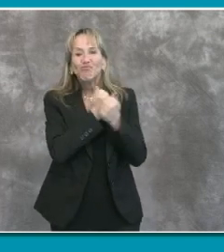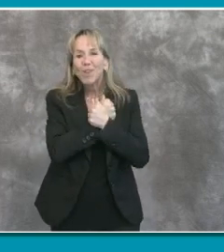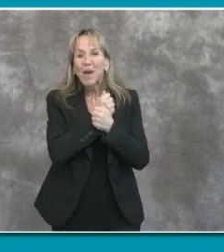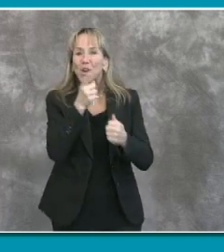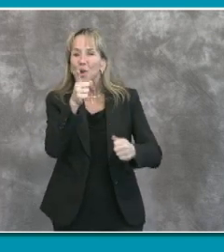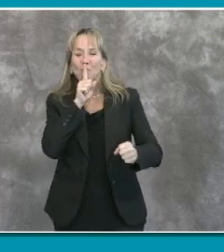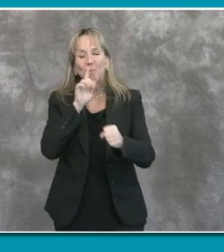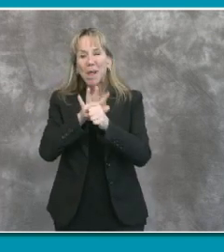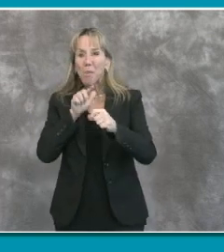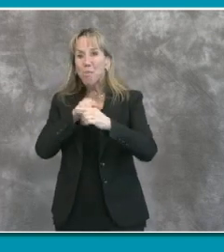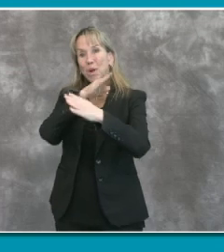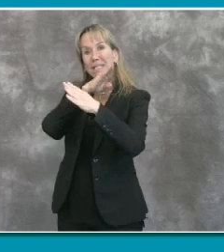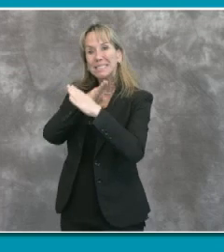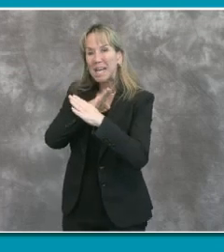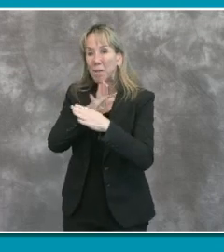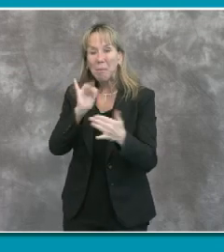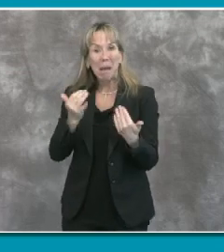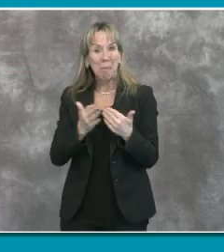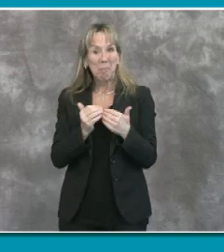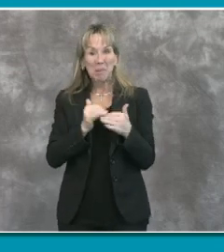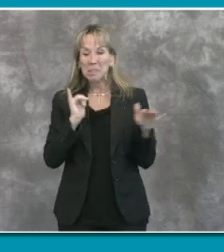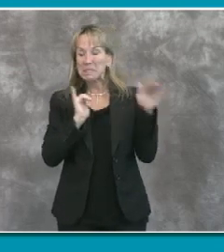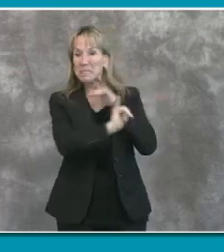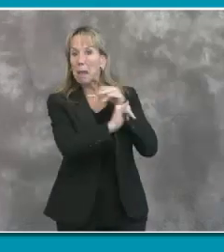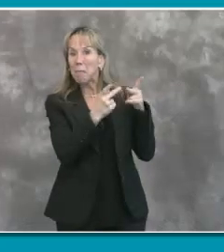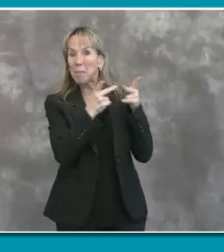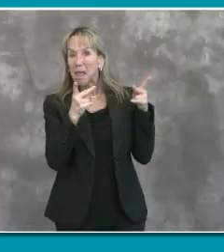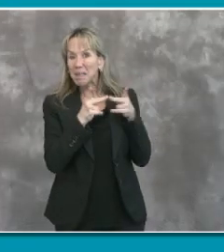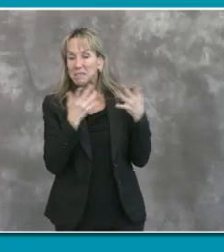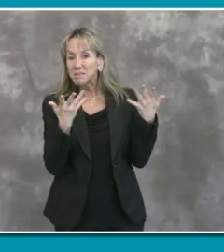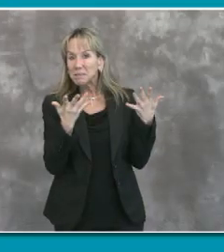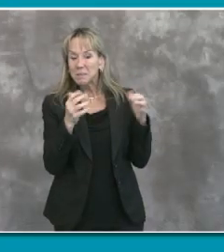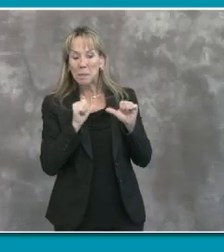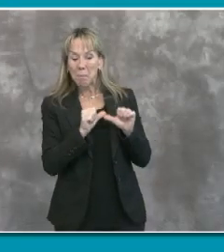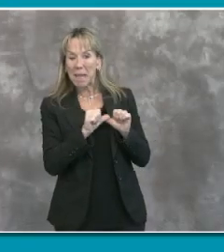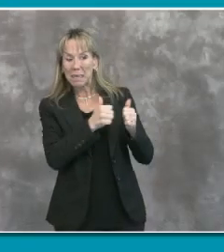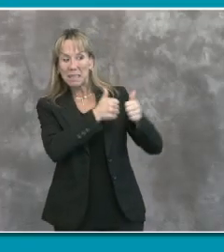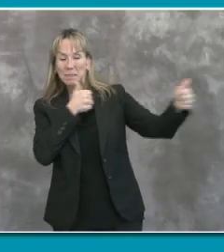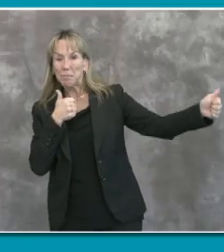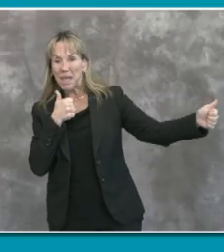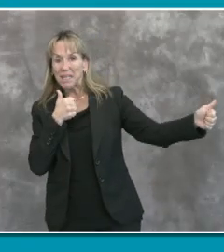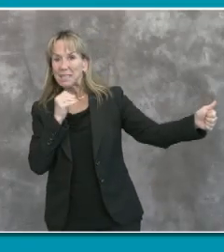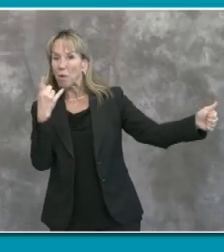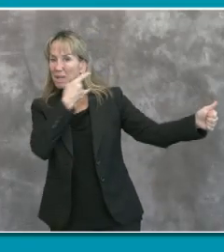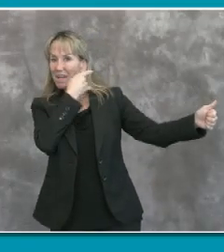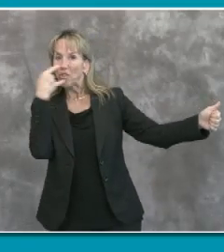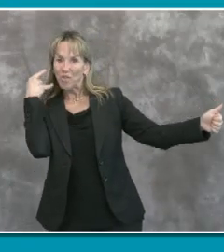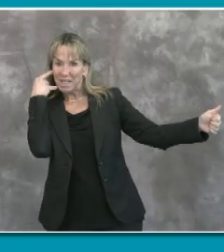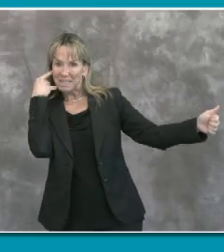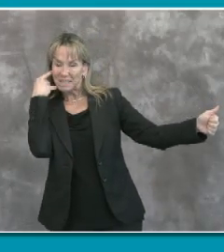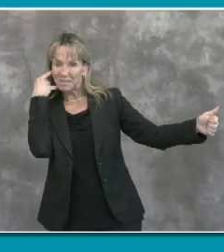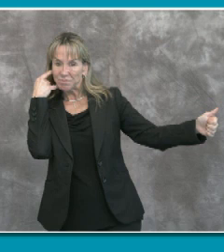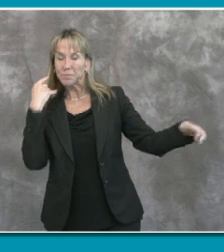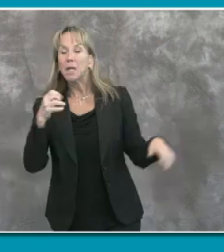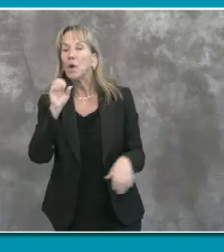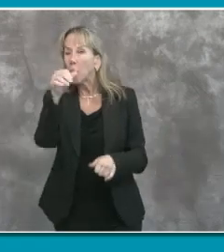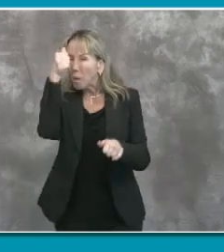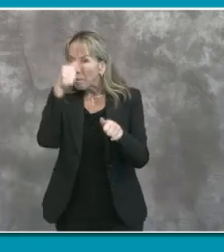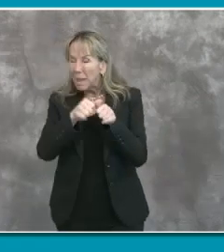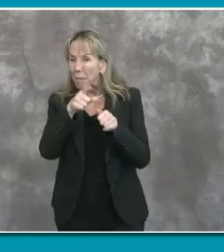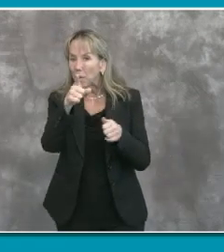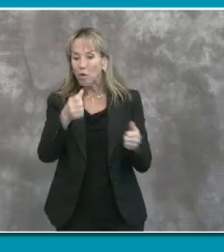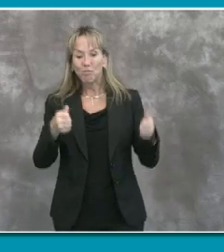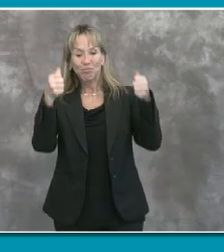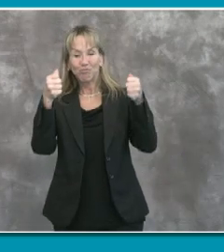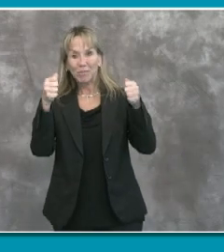to protect by following a simple request to stay in place, maintain space, and cover your face. Remember to hold